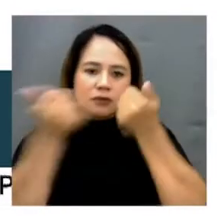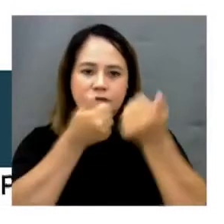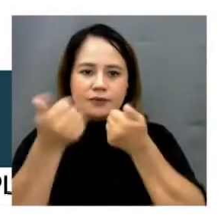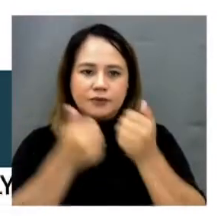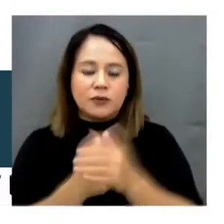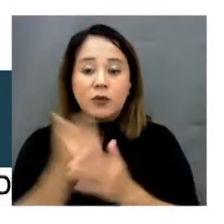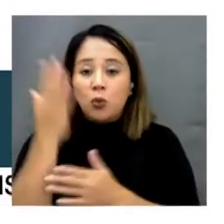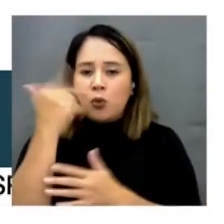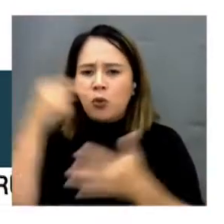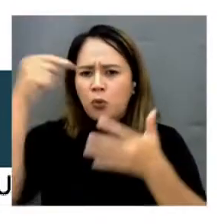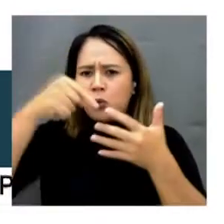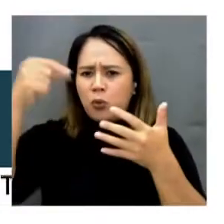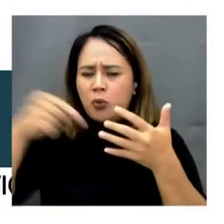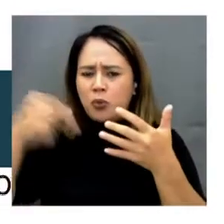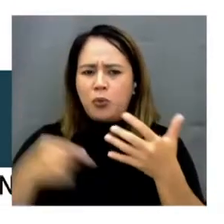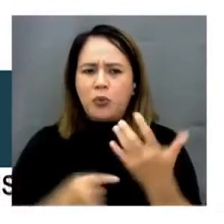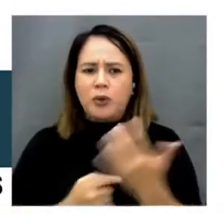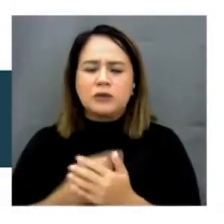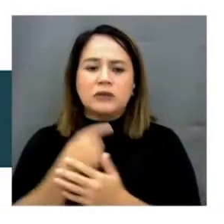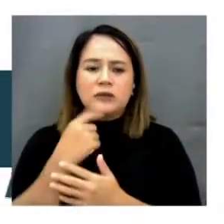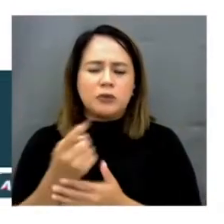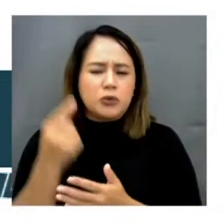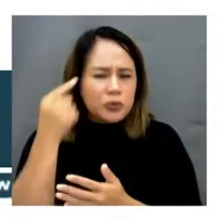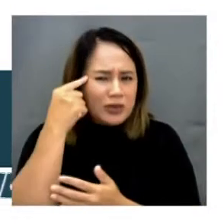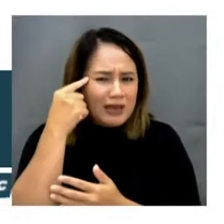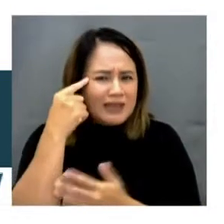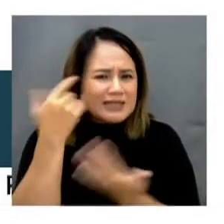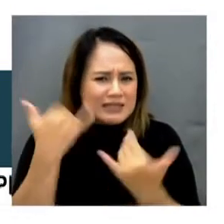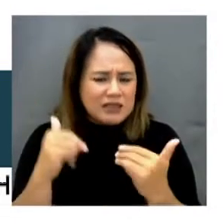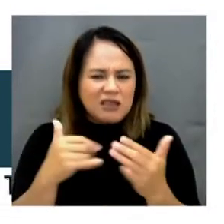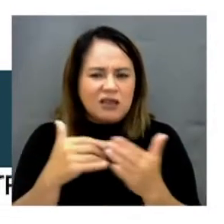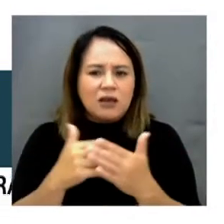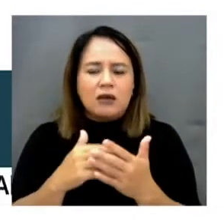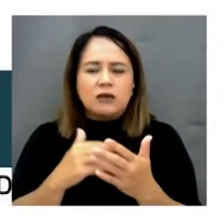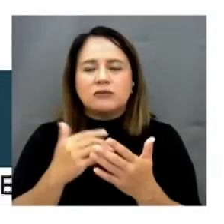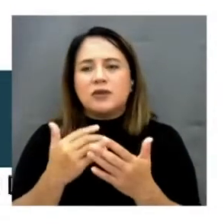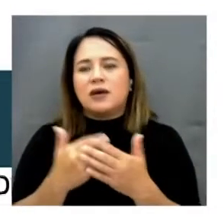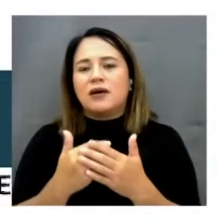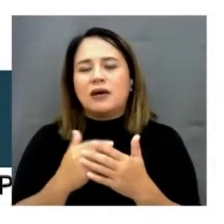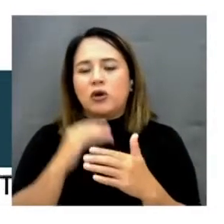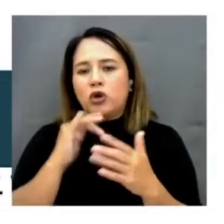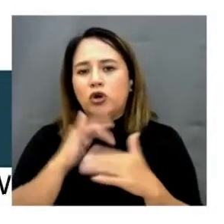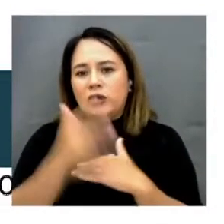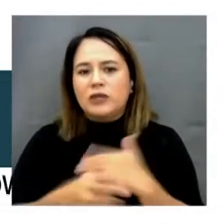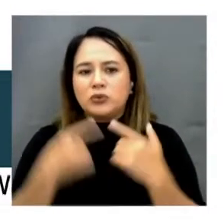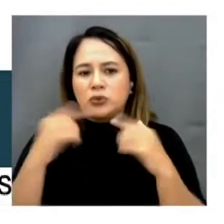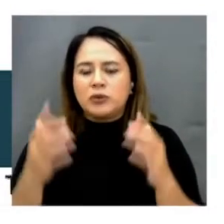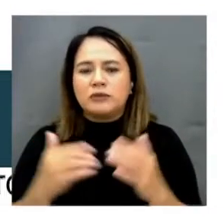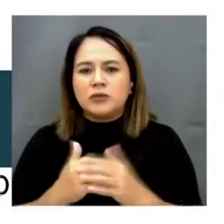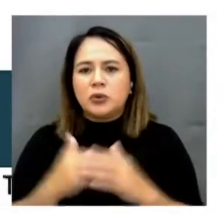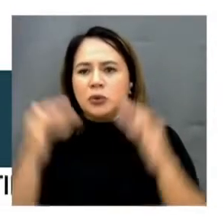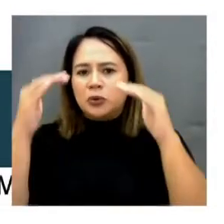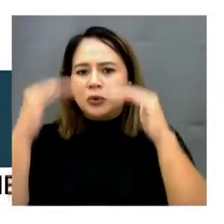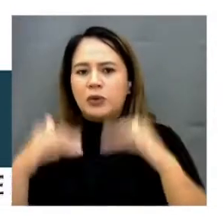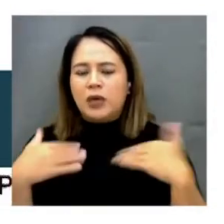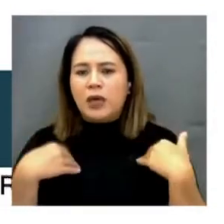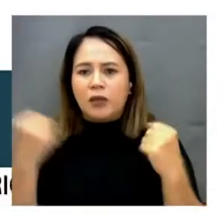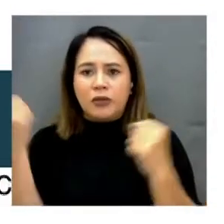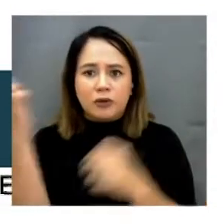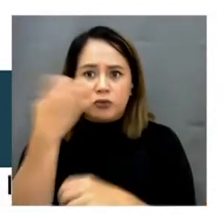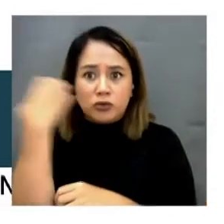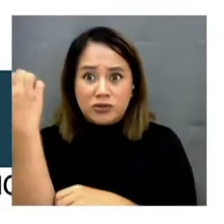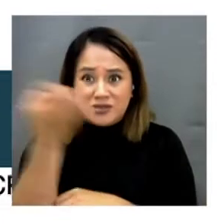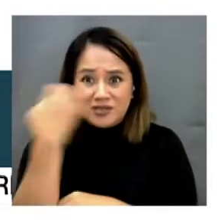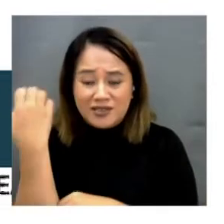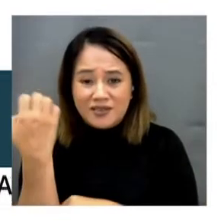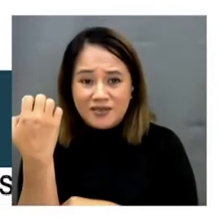all that you mentioned, Dr. Lietchon, do you think it's still premature to talk about the lifting of the public health emergency?